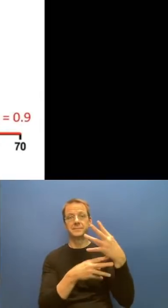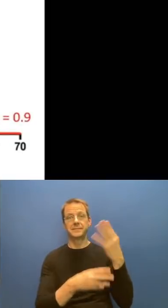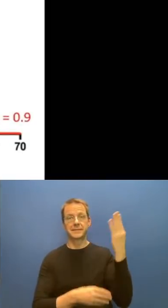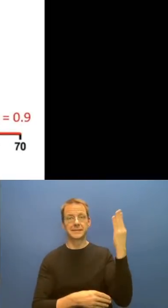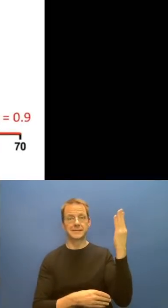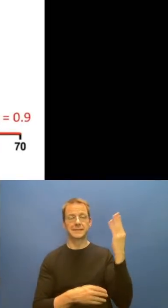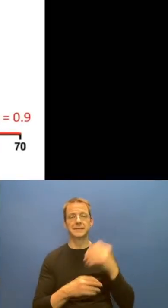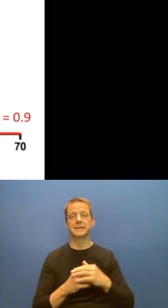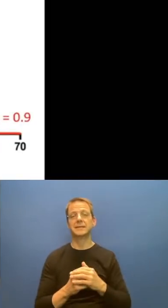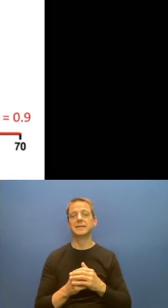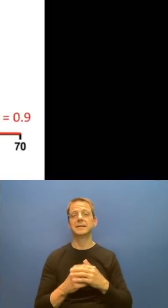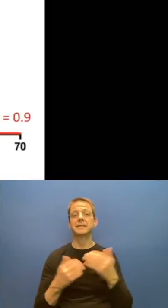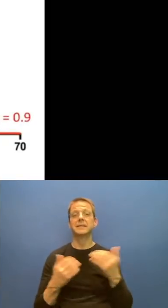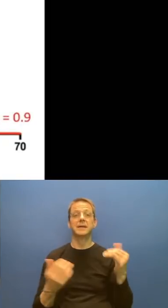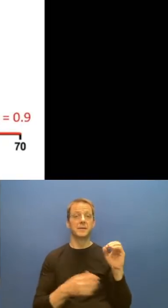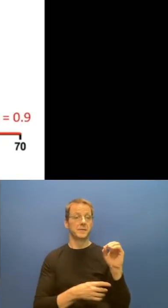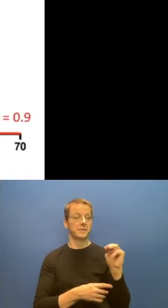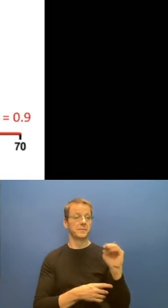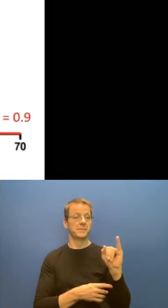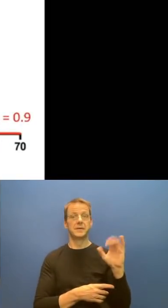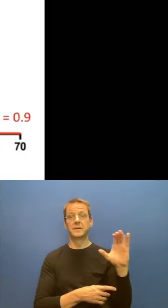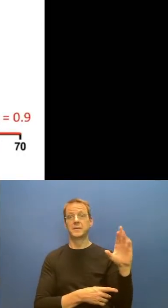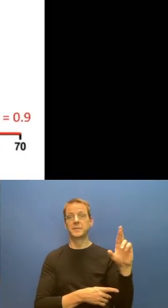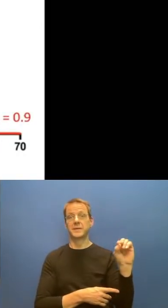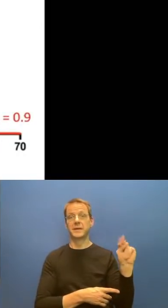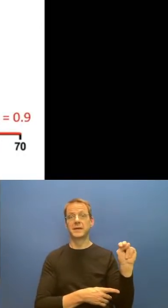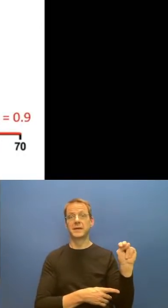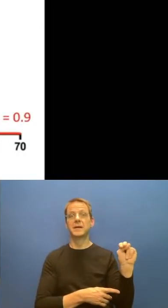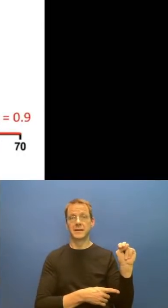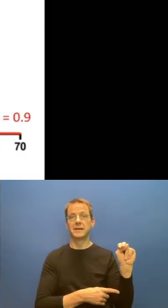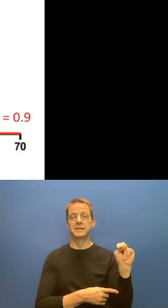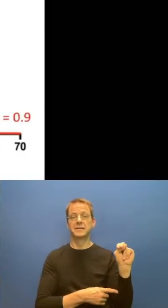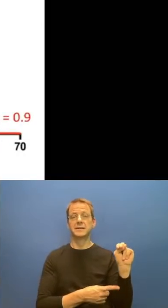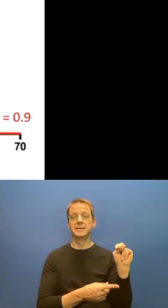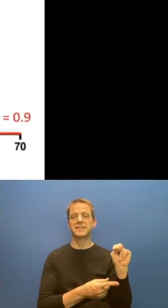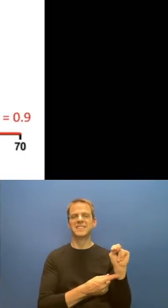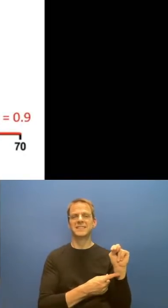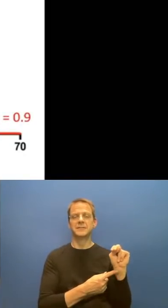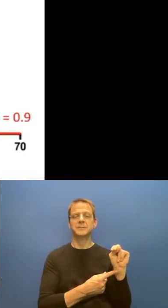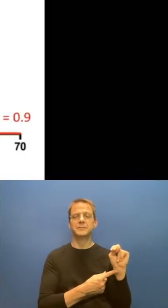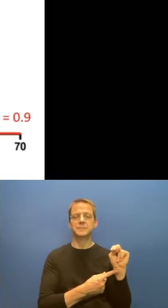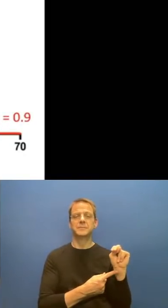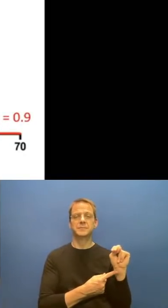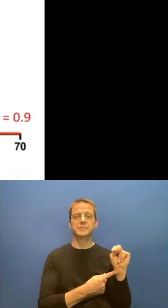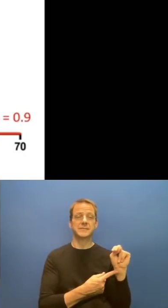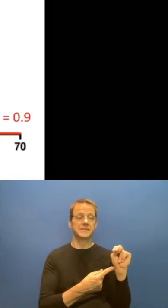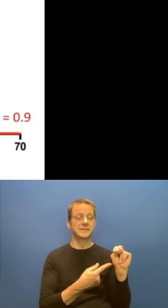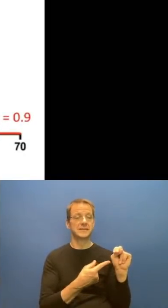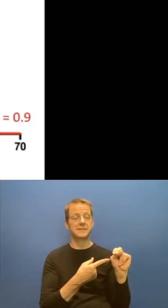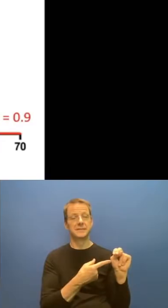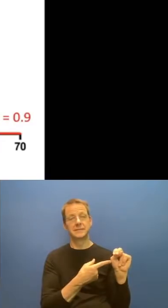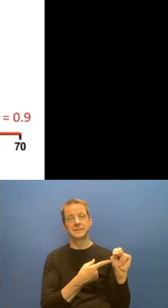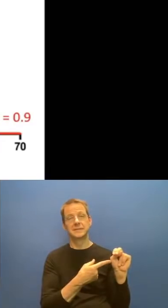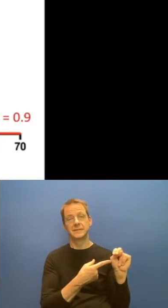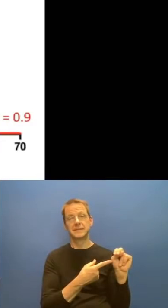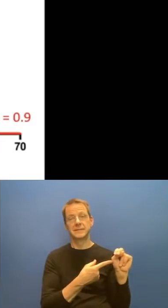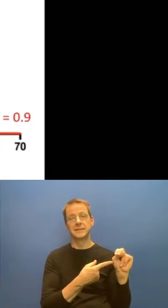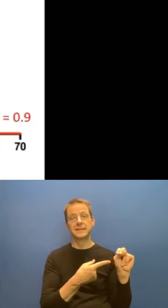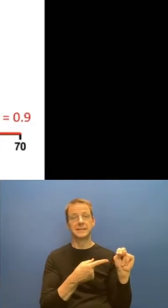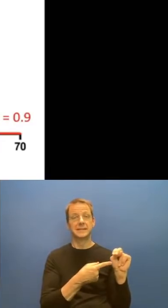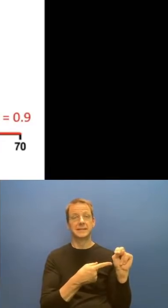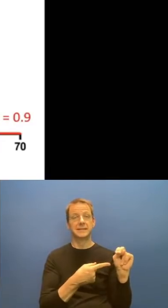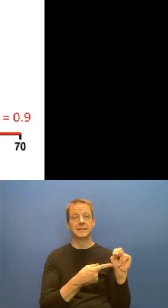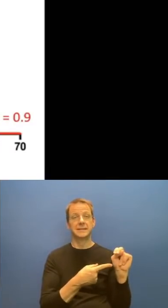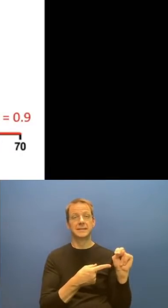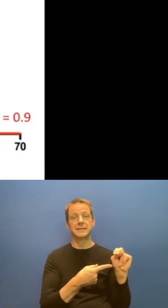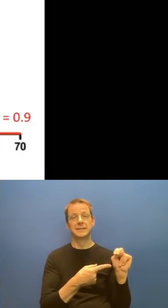much bigger fitness or how much better it transmits compared to Delta. So again, I